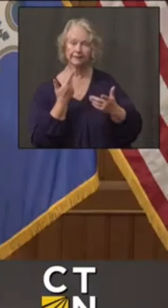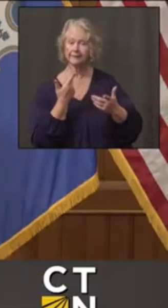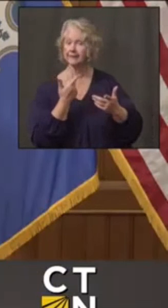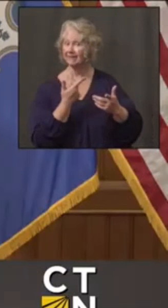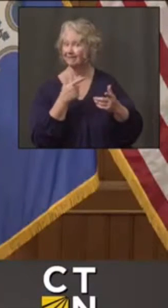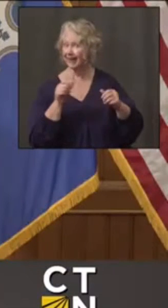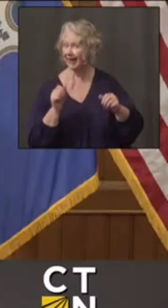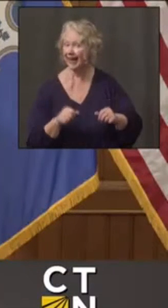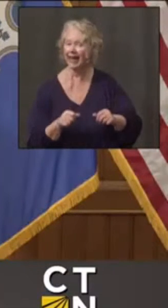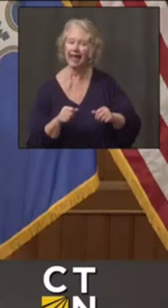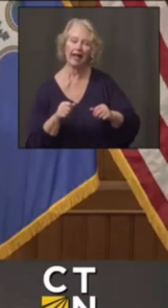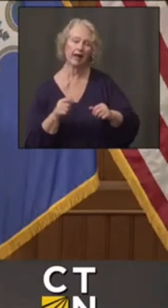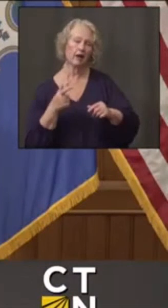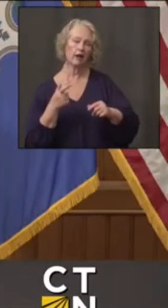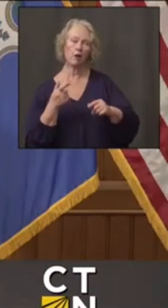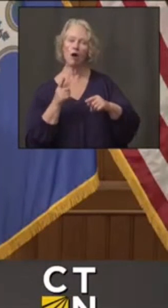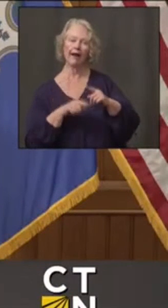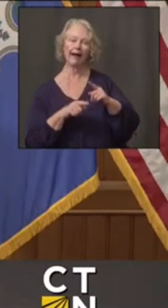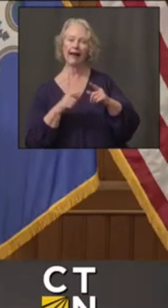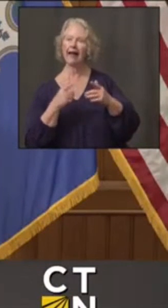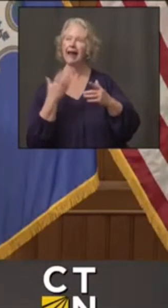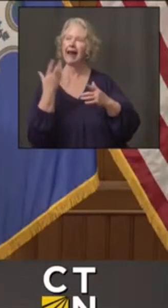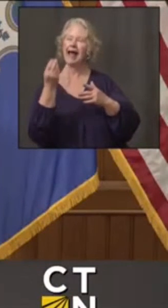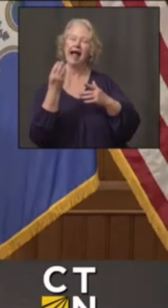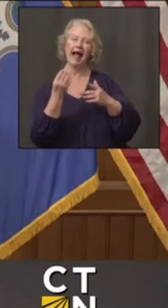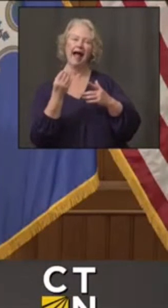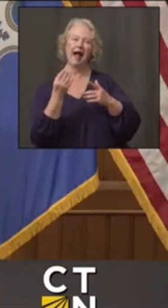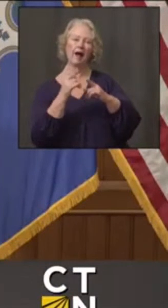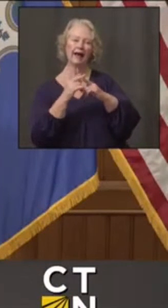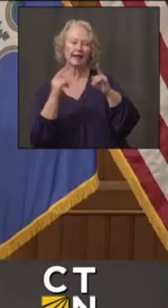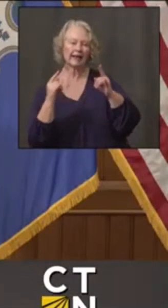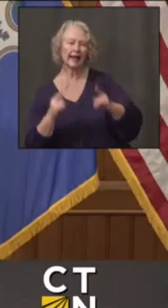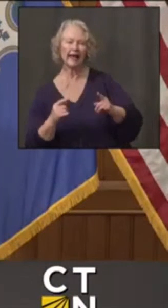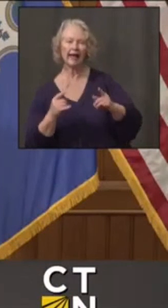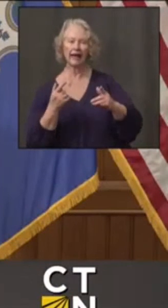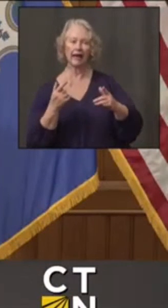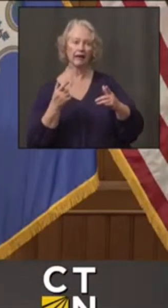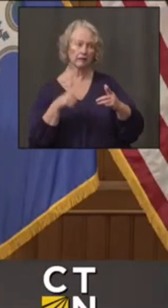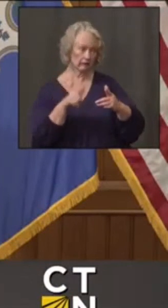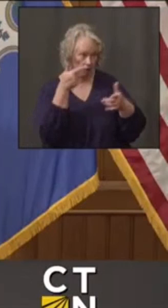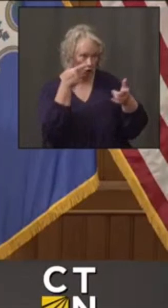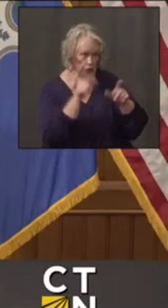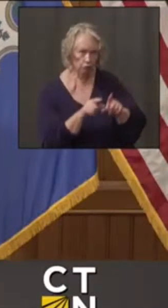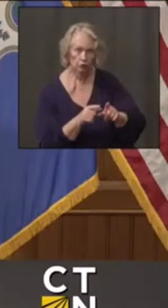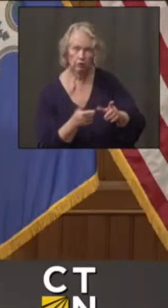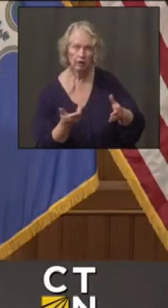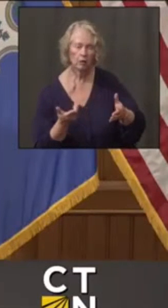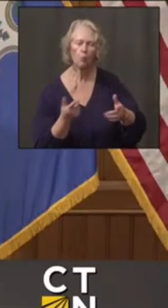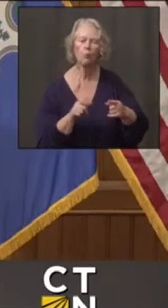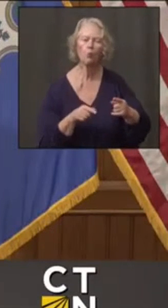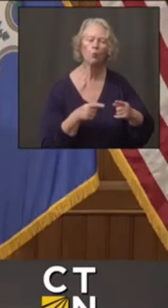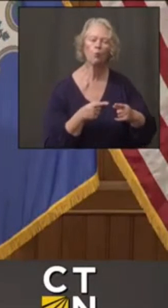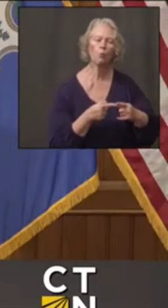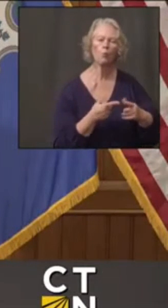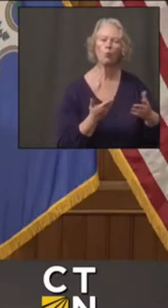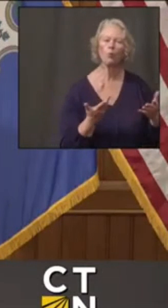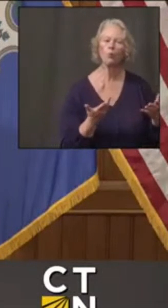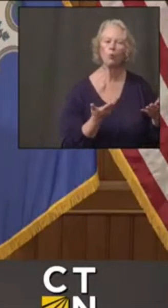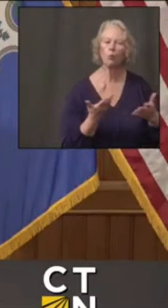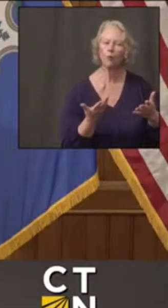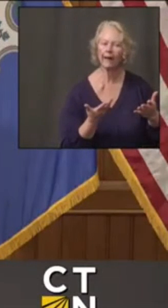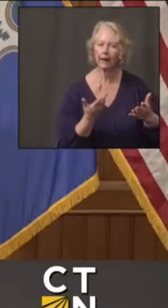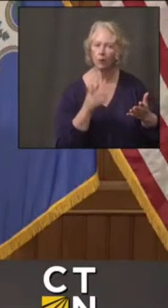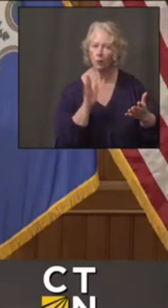cannot use these outside tents and igloos, and has there been an agreement reached, and when do those changes